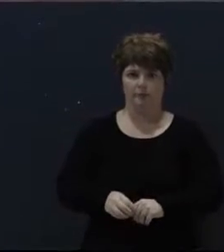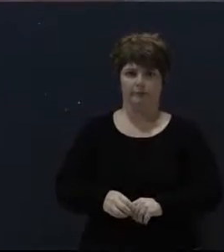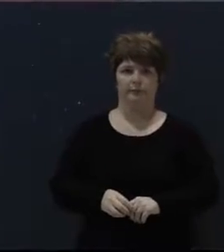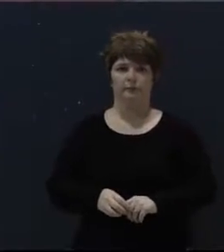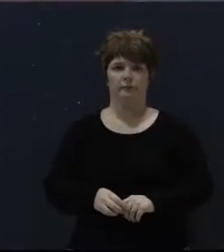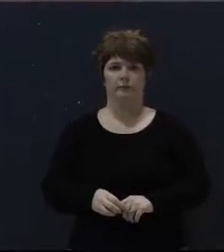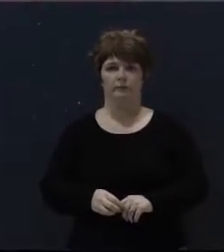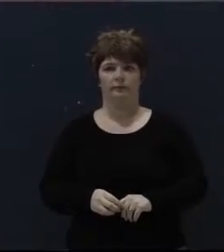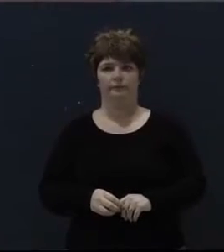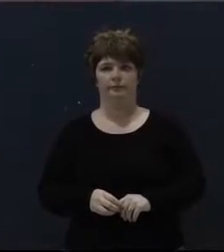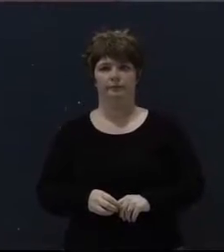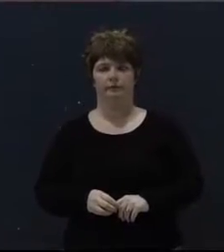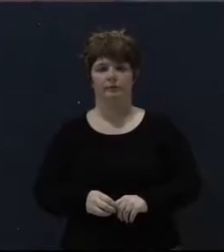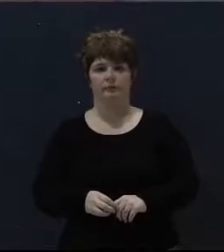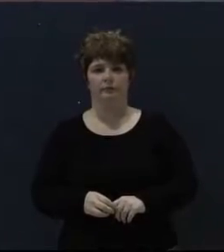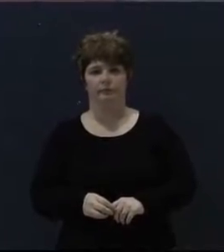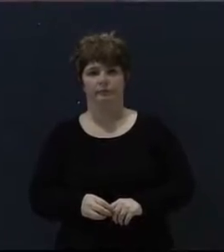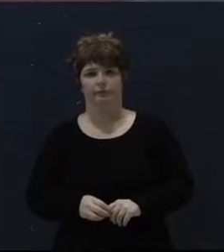convinced of that.